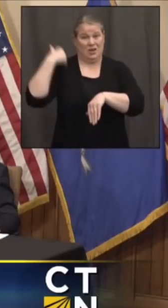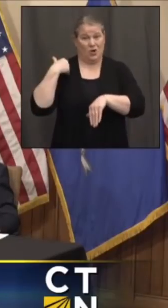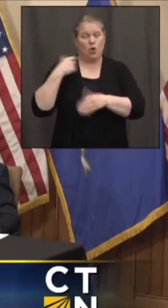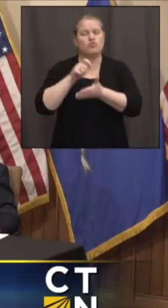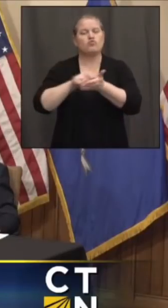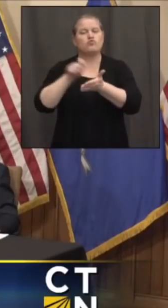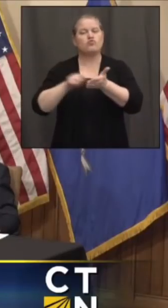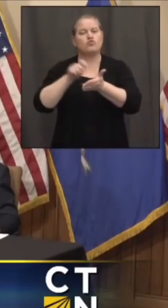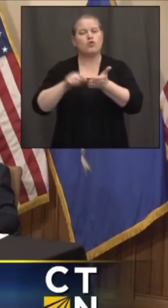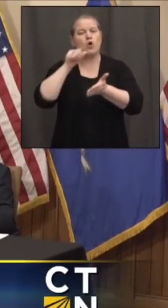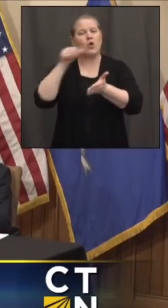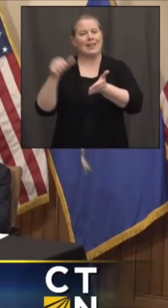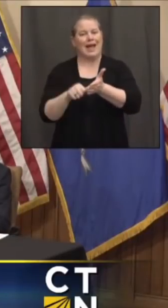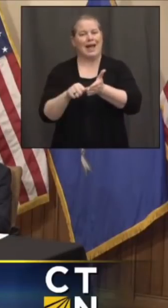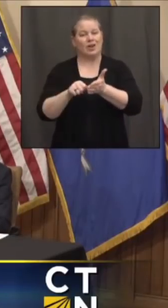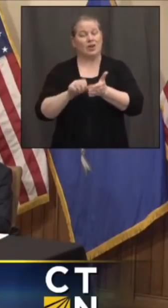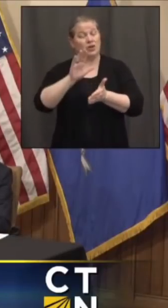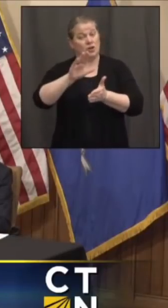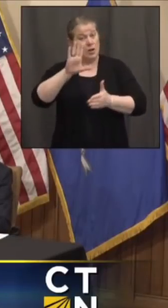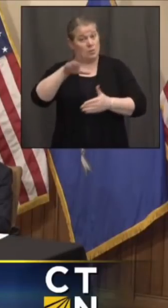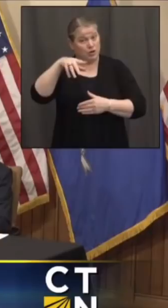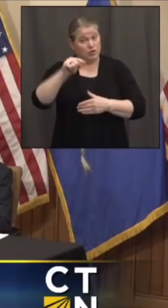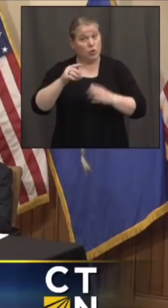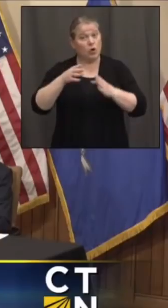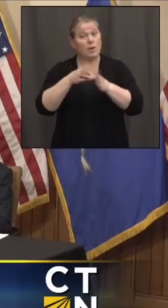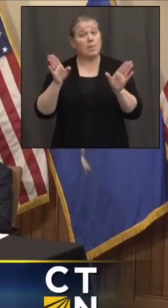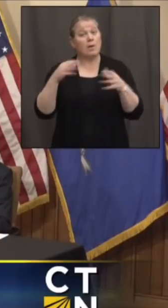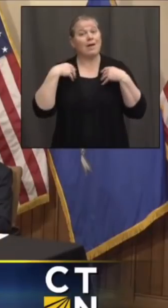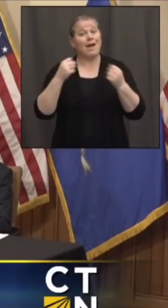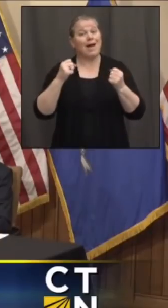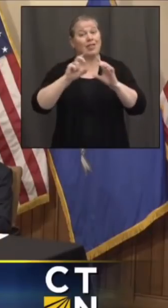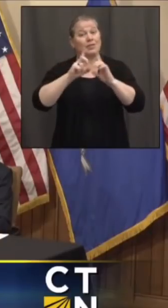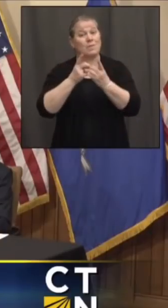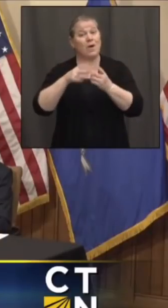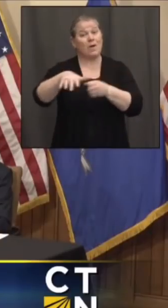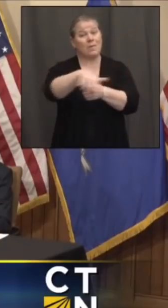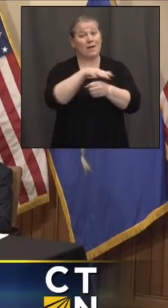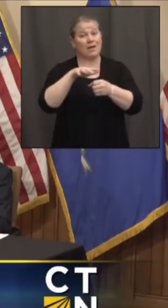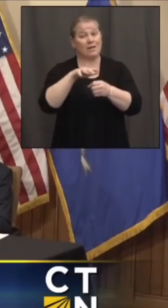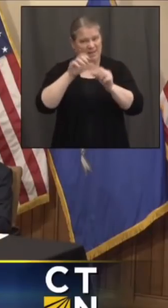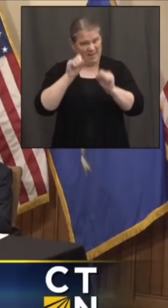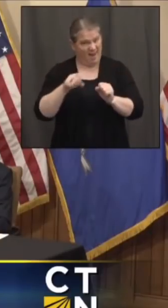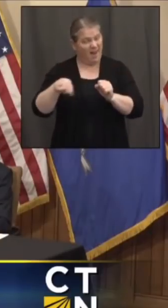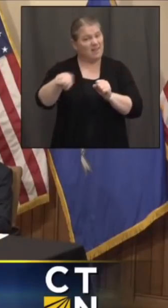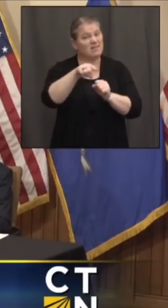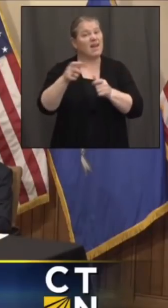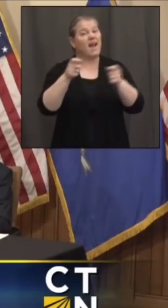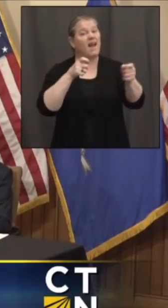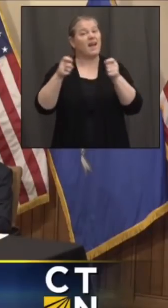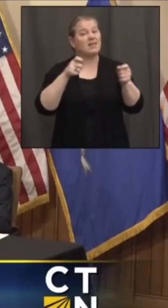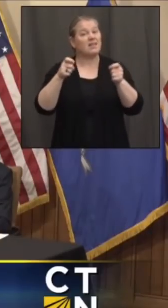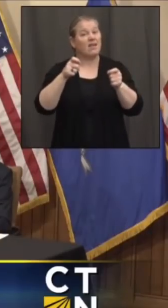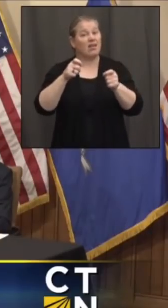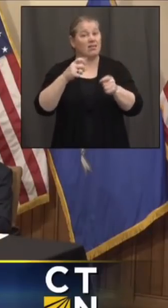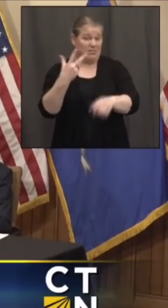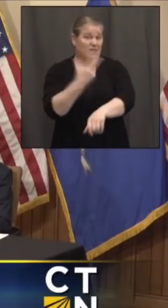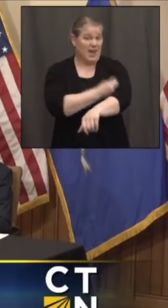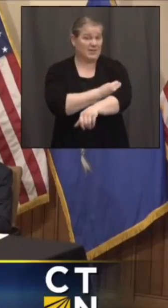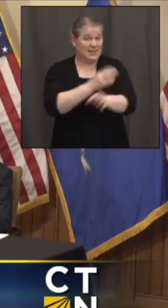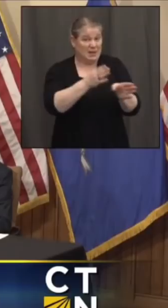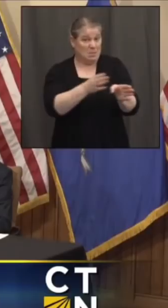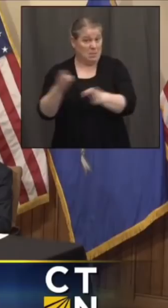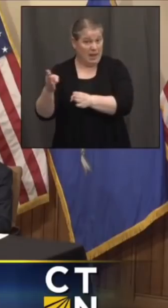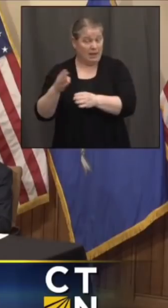health department team is up to the challenge of administering the vaccine. And she asked you guys to actually